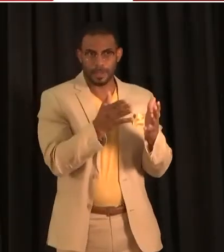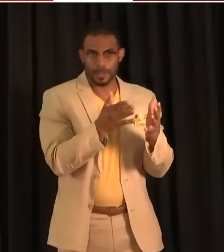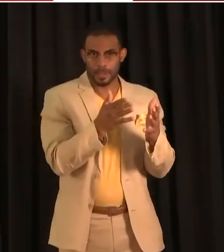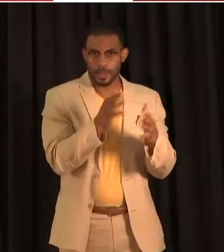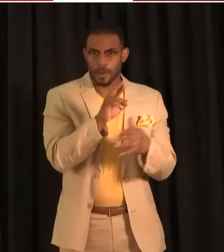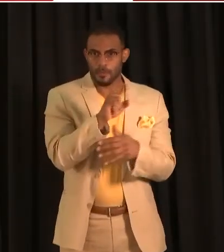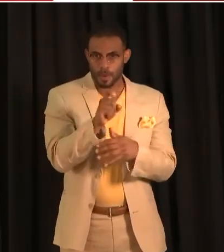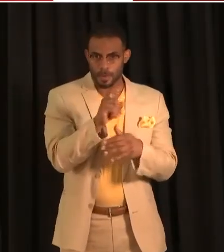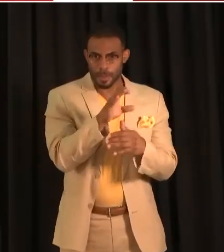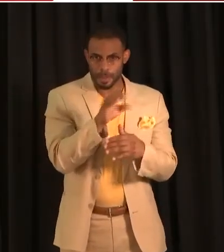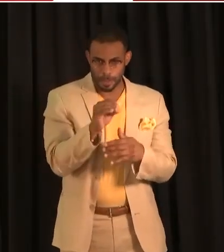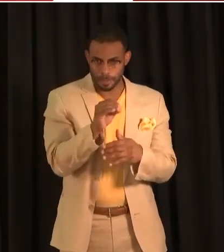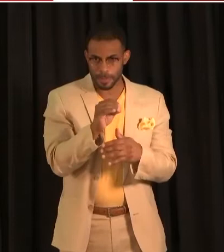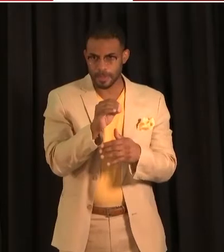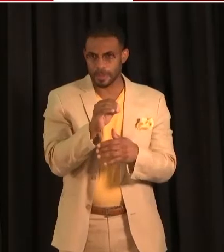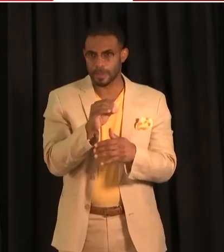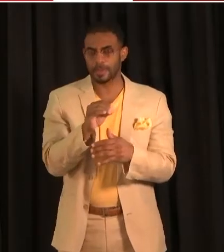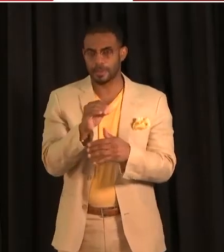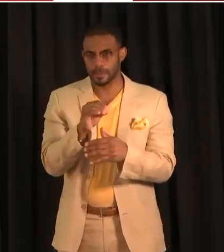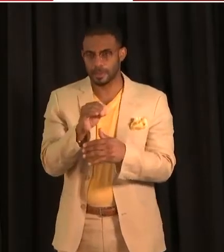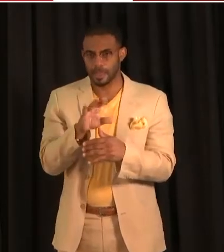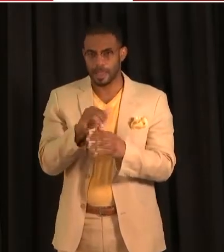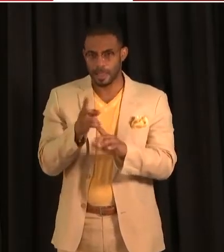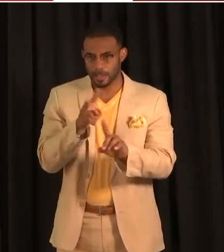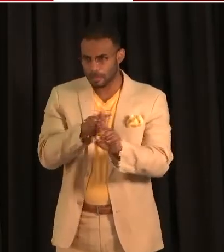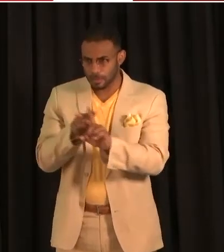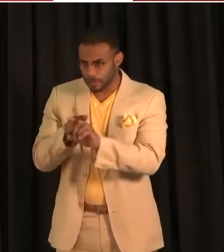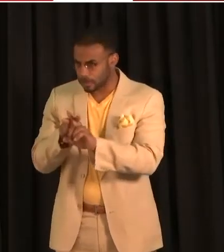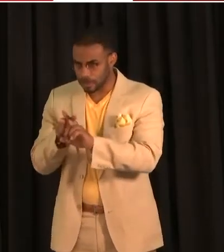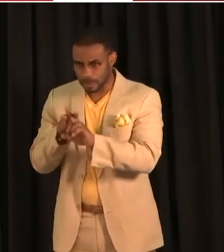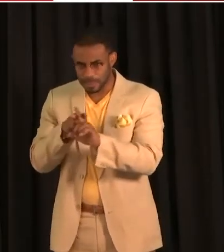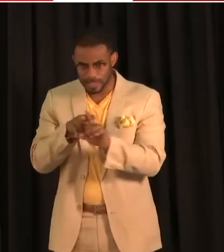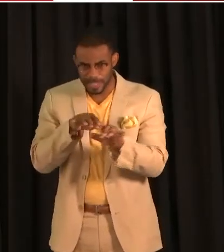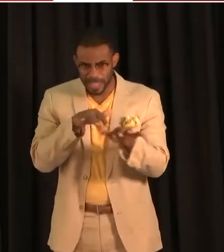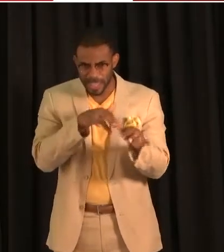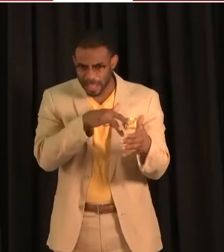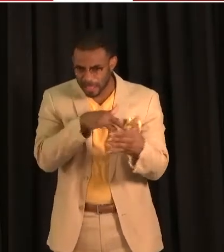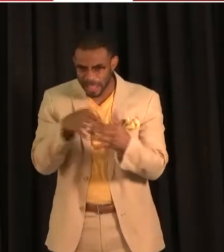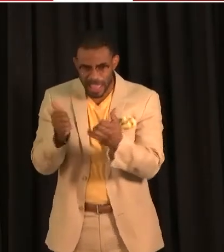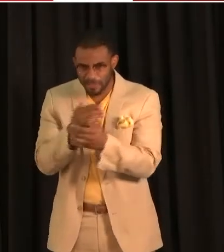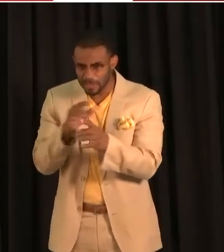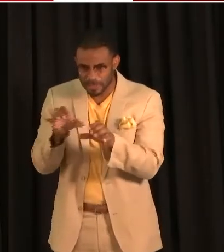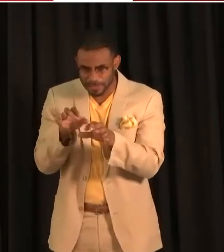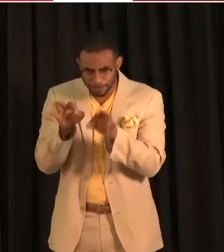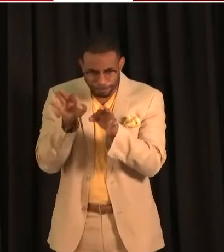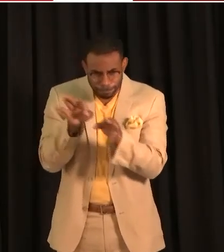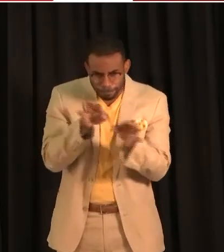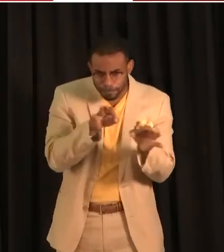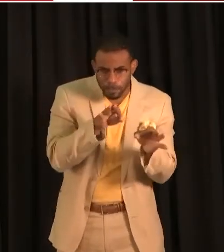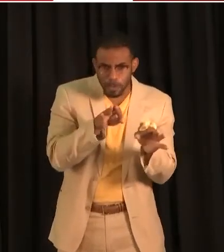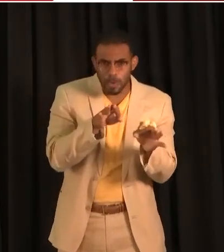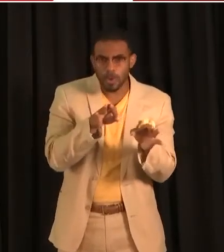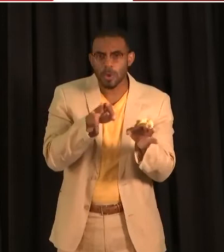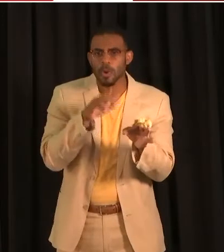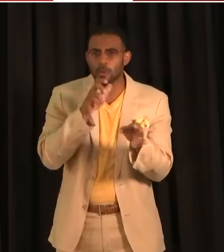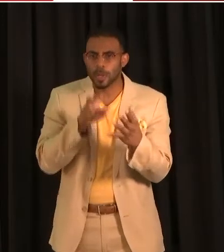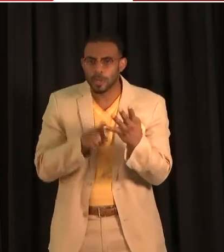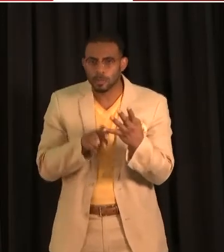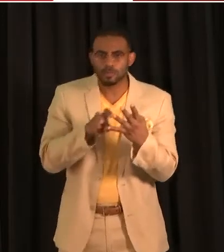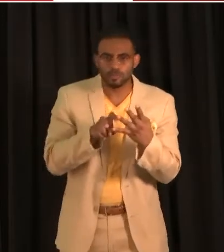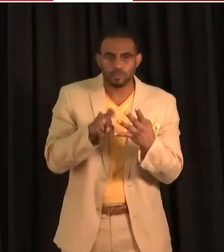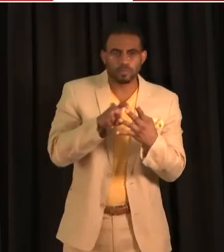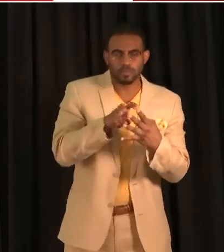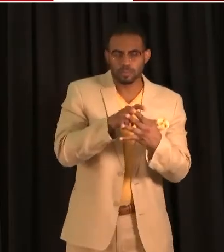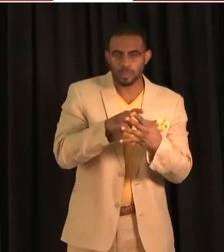the pharmaceutical company and the studies all were done very tightly, so we were able to move from one step